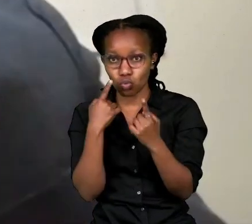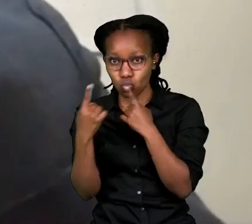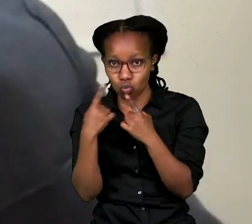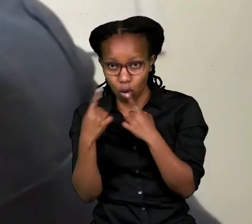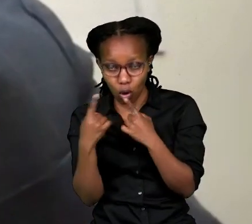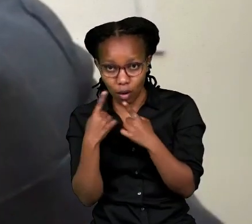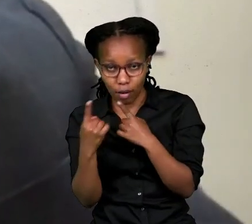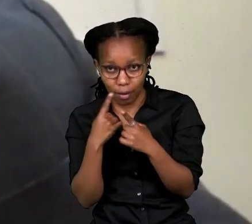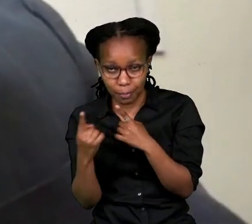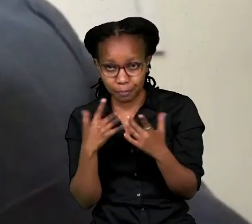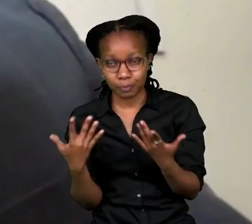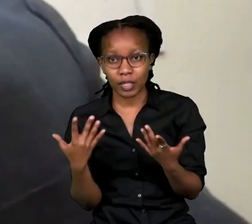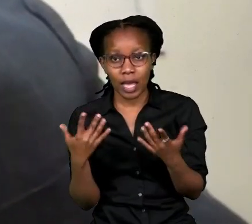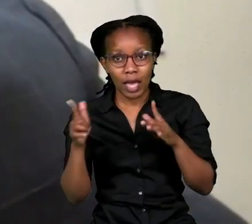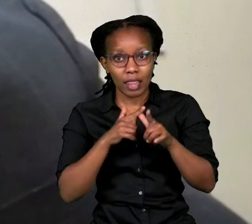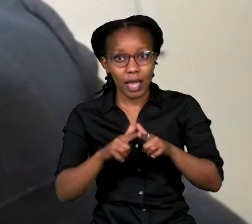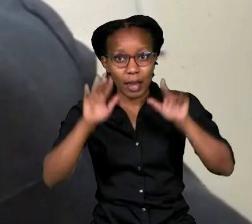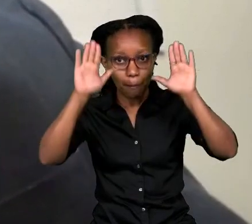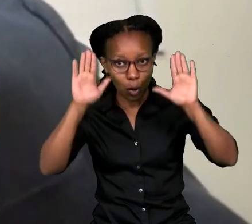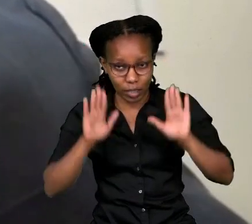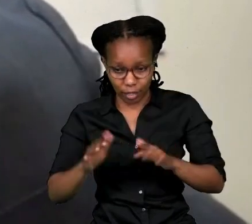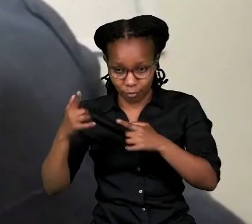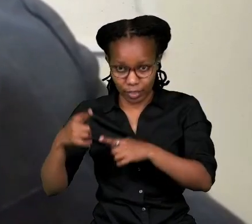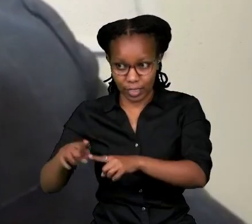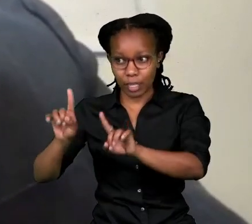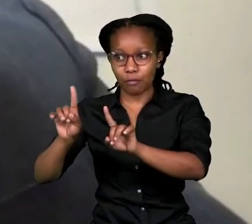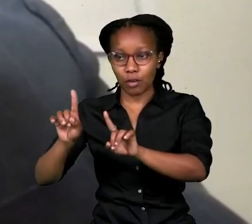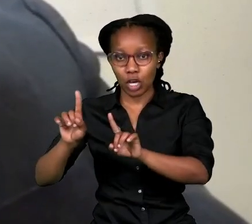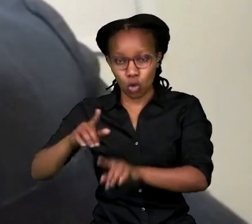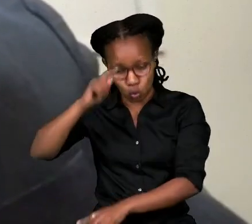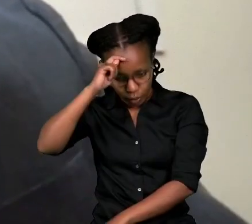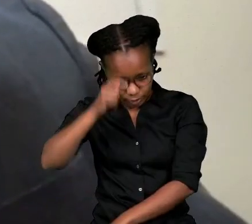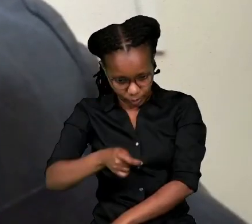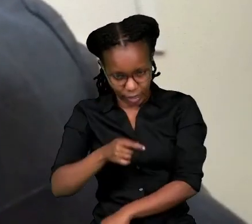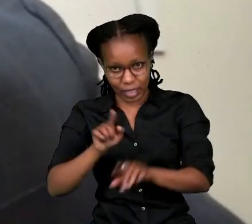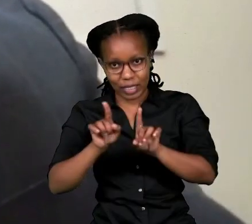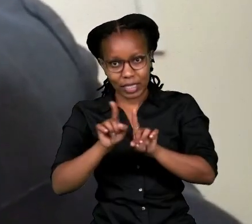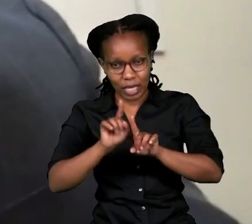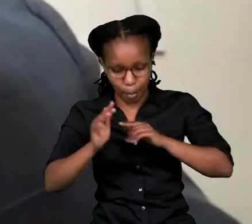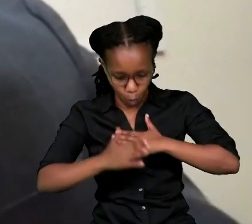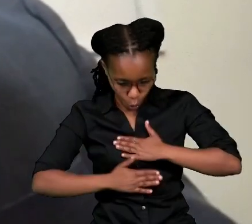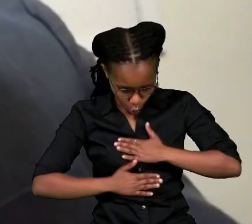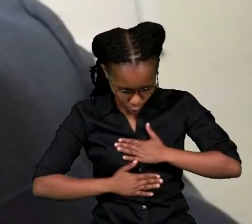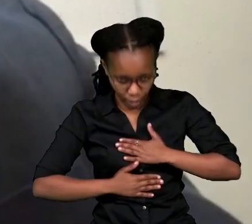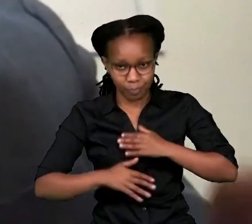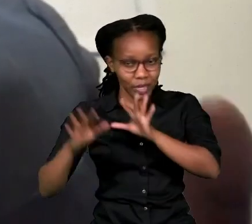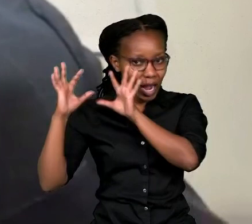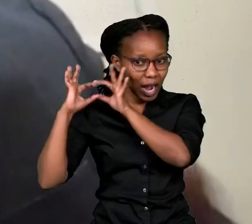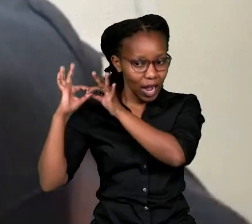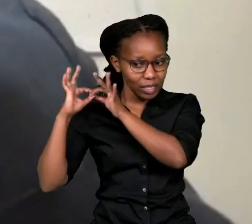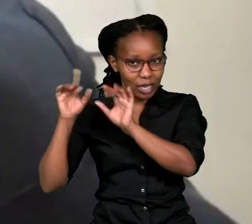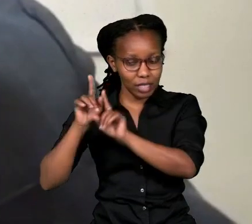say something, it is important for them to be decent and at the same time to honor the culture and